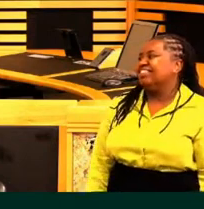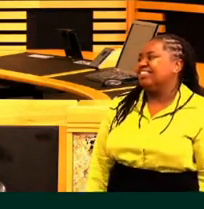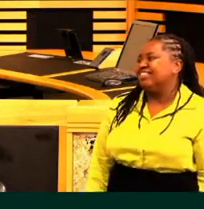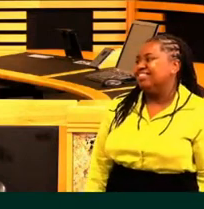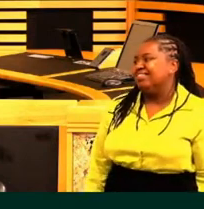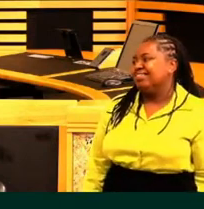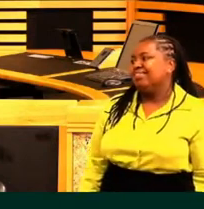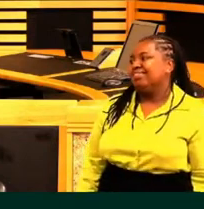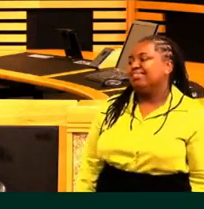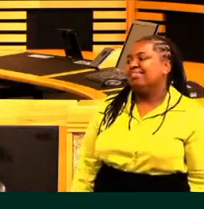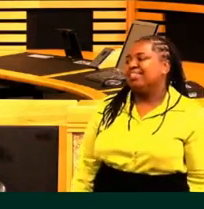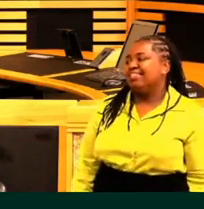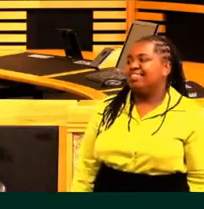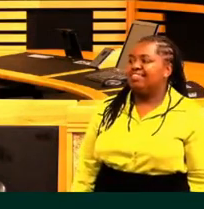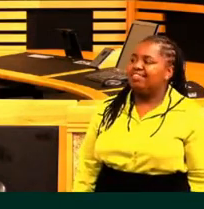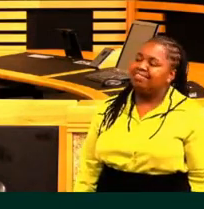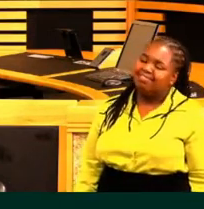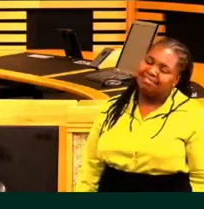me